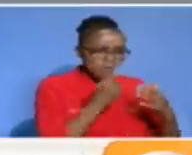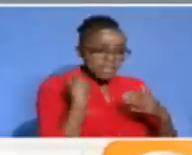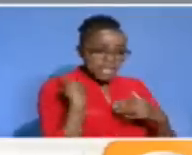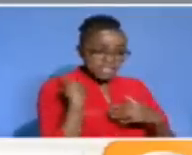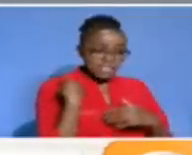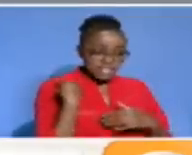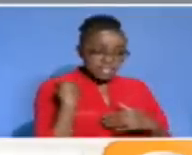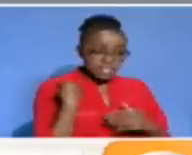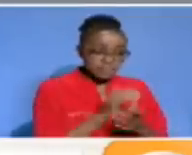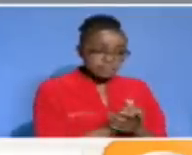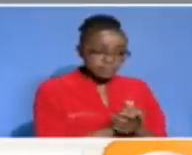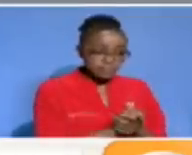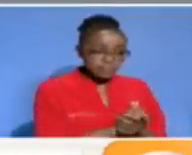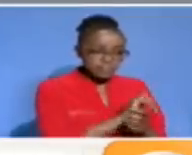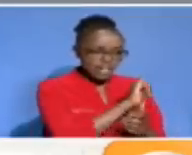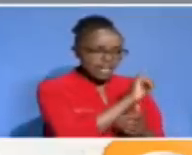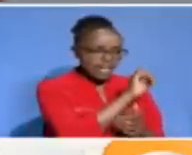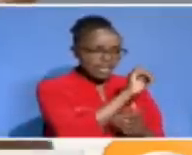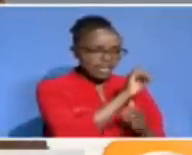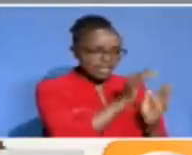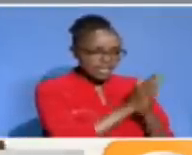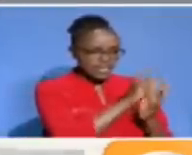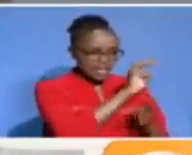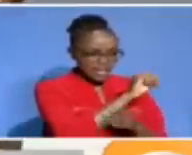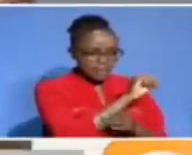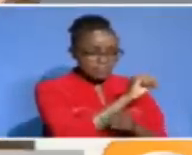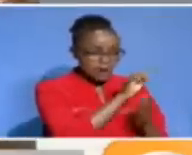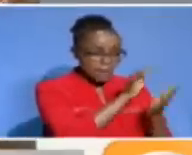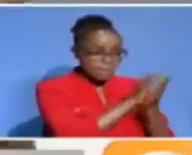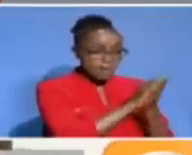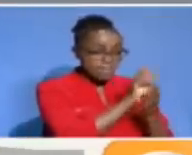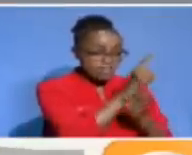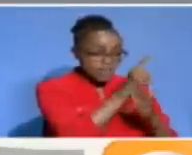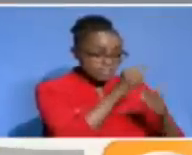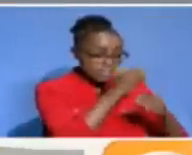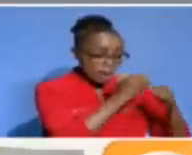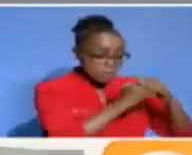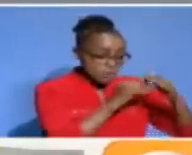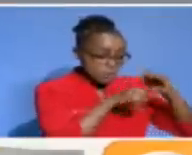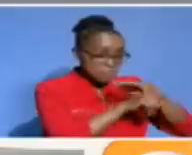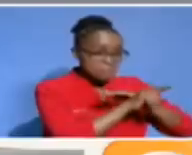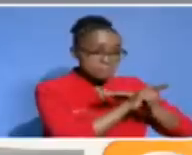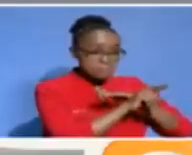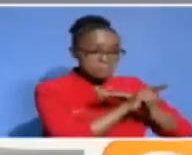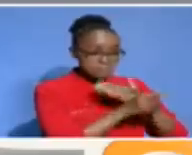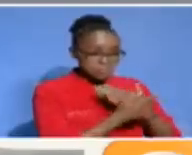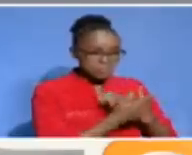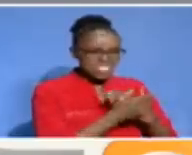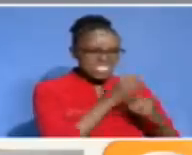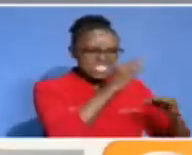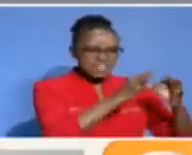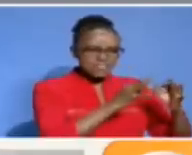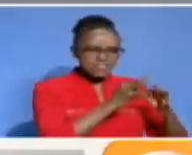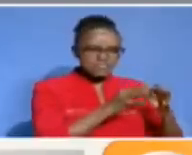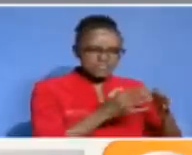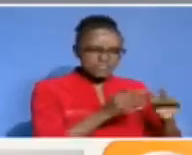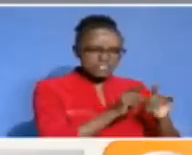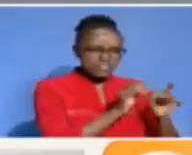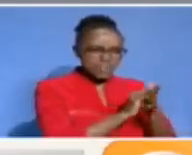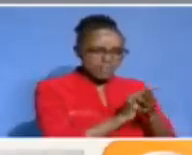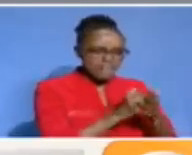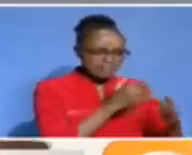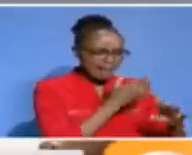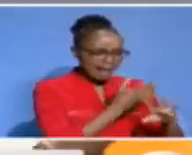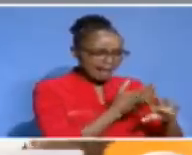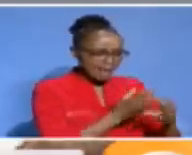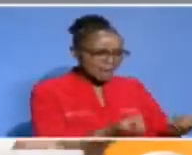in I&M Bank building, which is the first building they went into, if you we had hand grenades that had